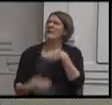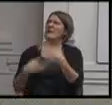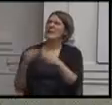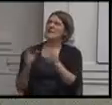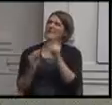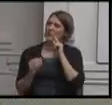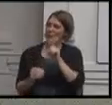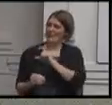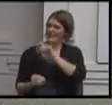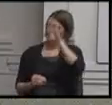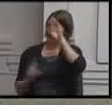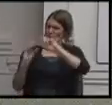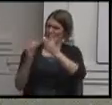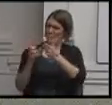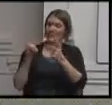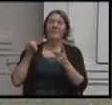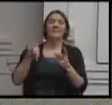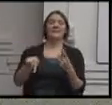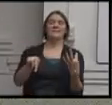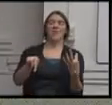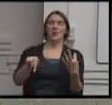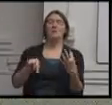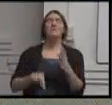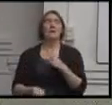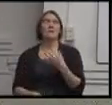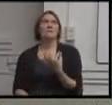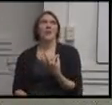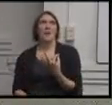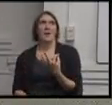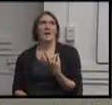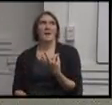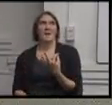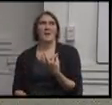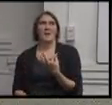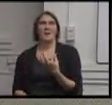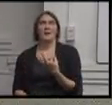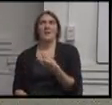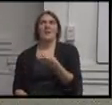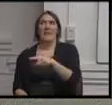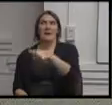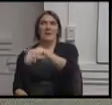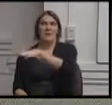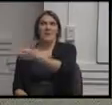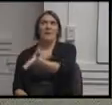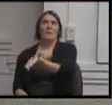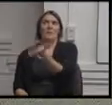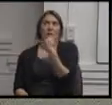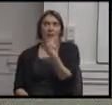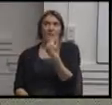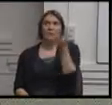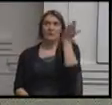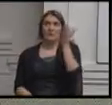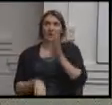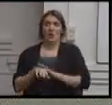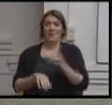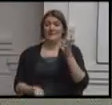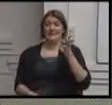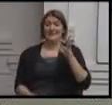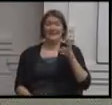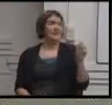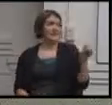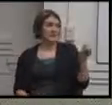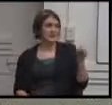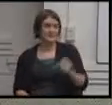fire meeting? Friday. Friday. And then they're going to come to us on the 16th.